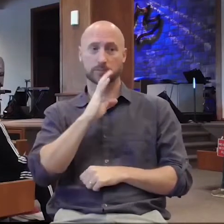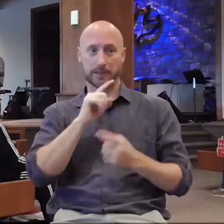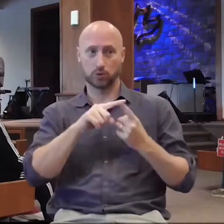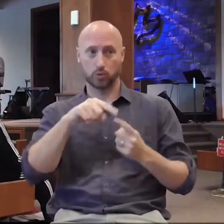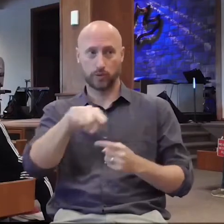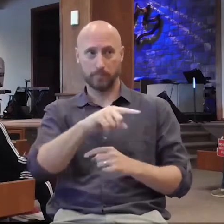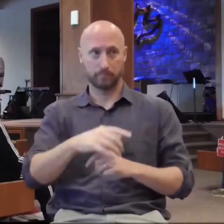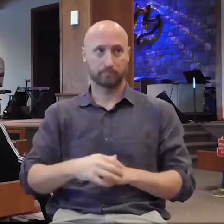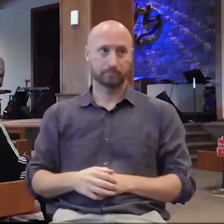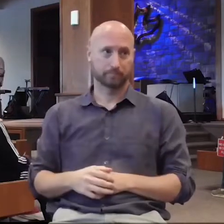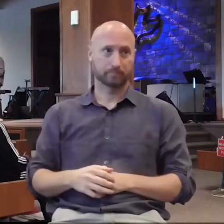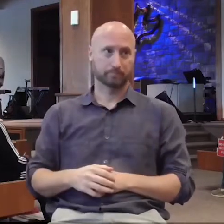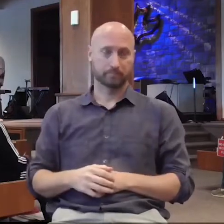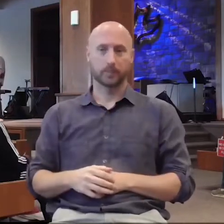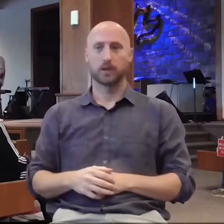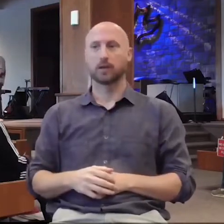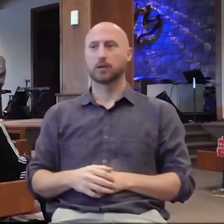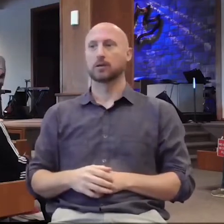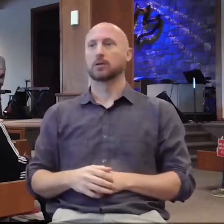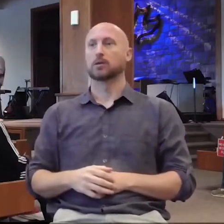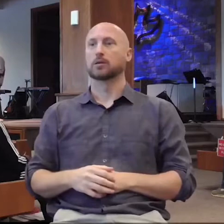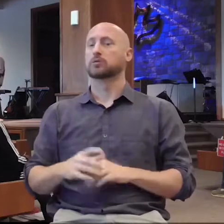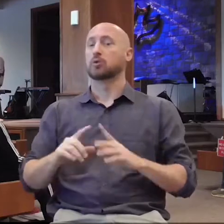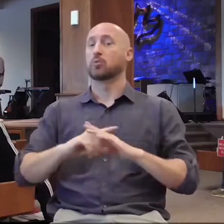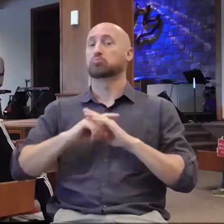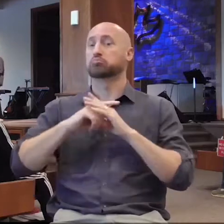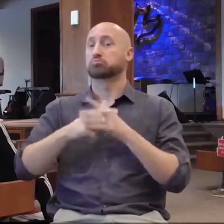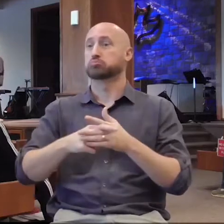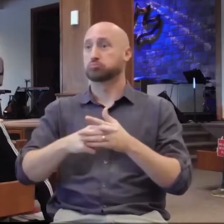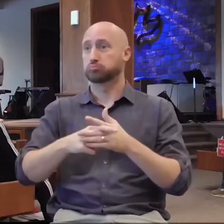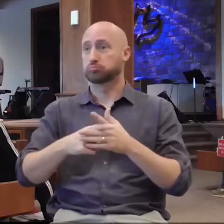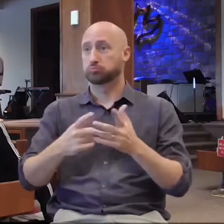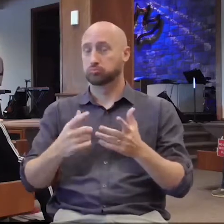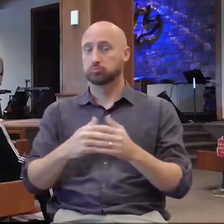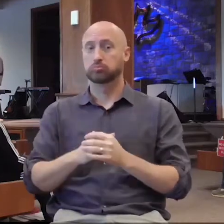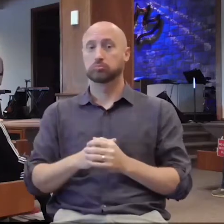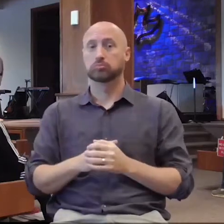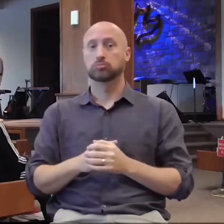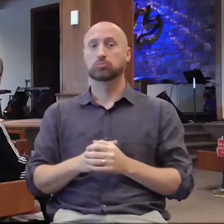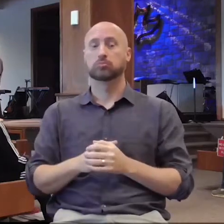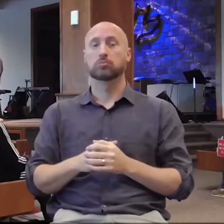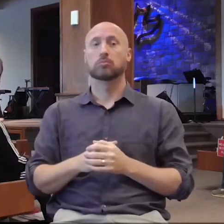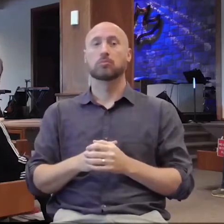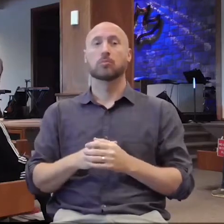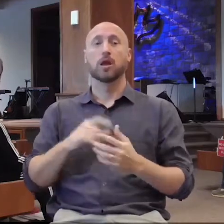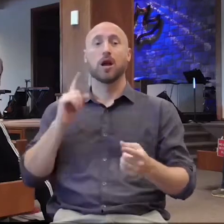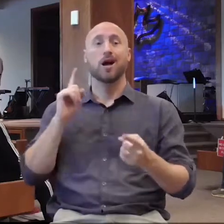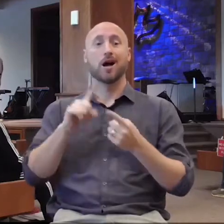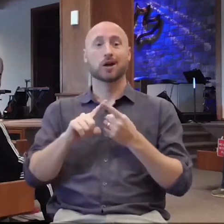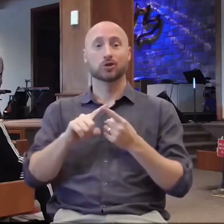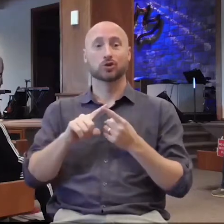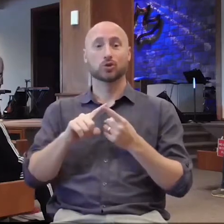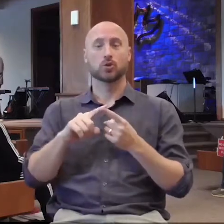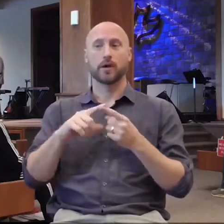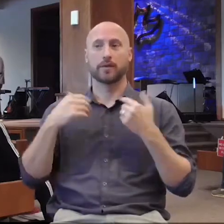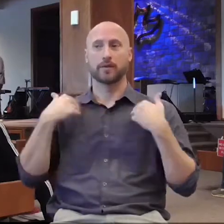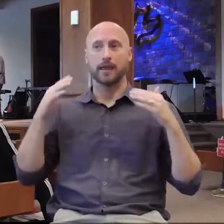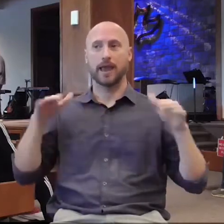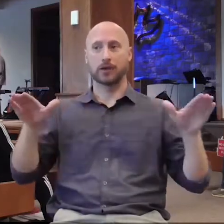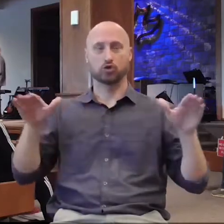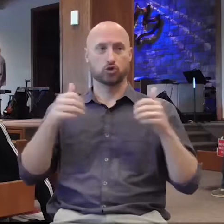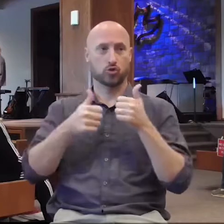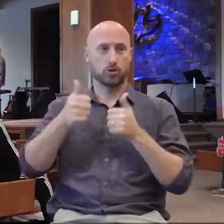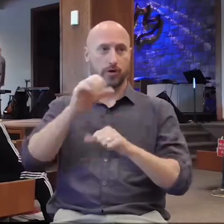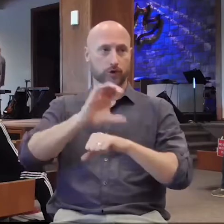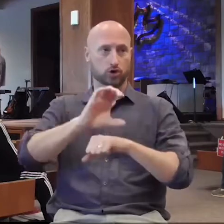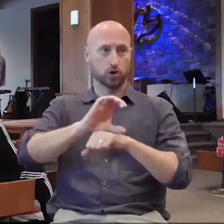He begins by speaking to, let's just look at it. It says, unto the angel of the church of